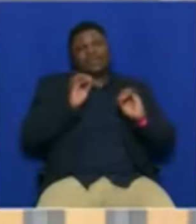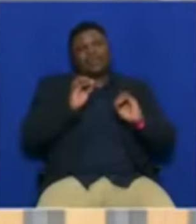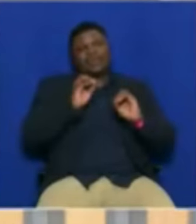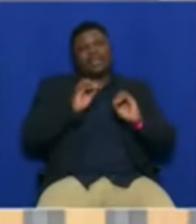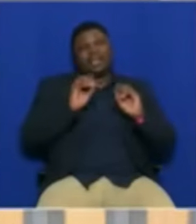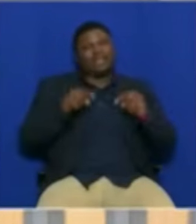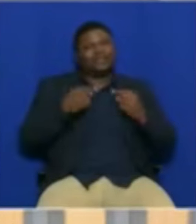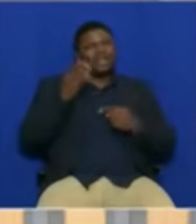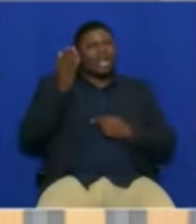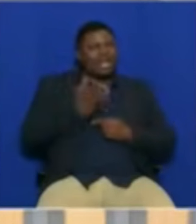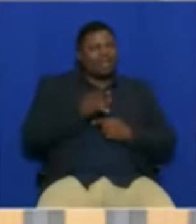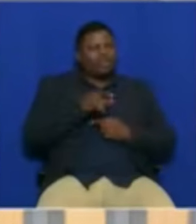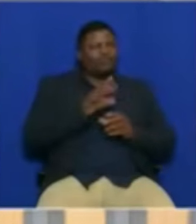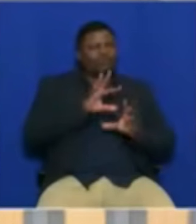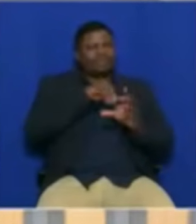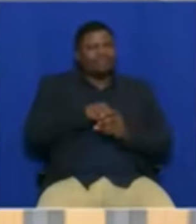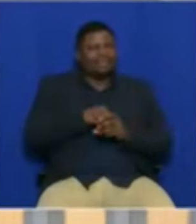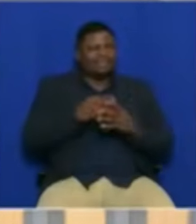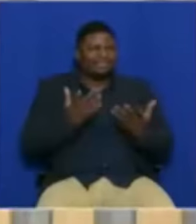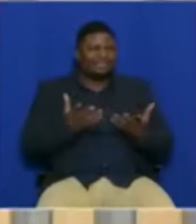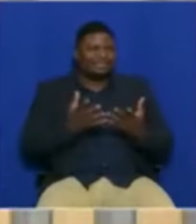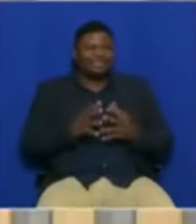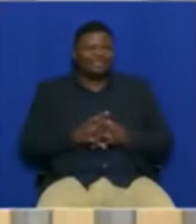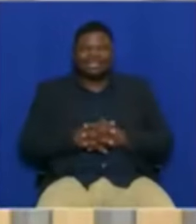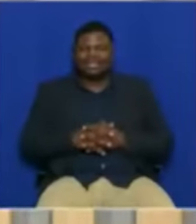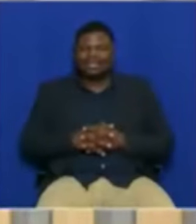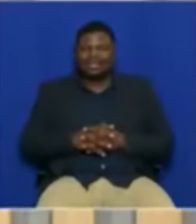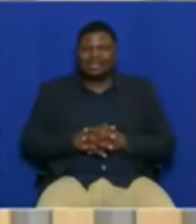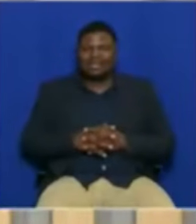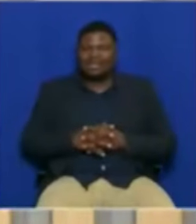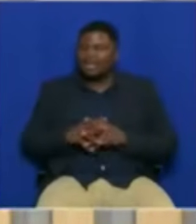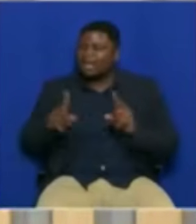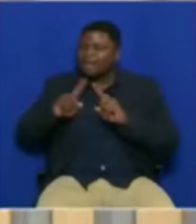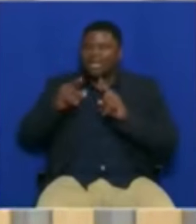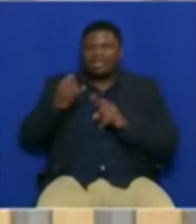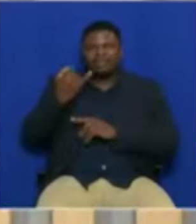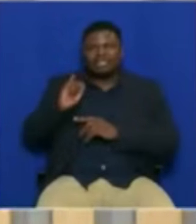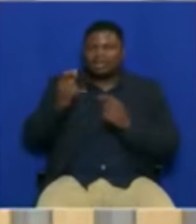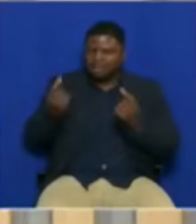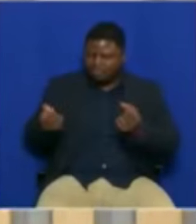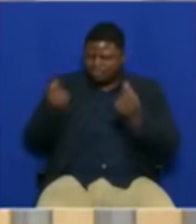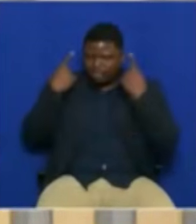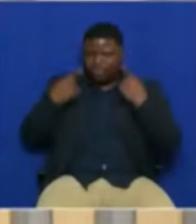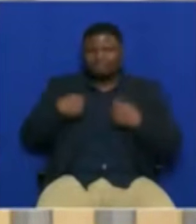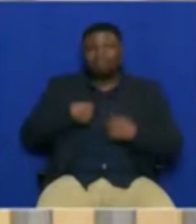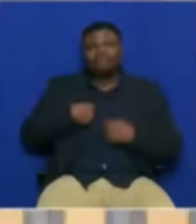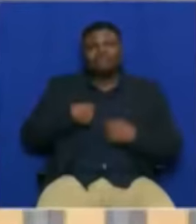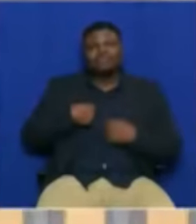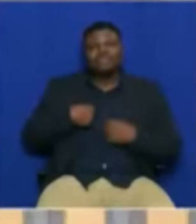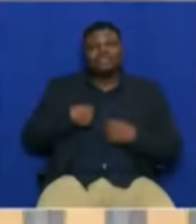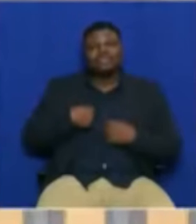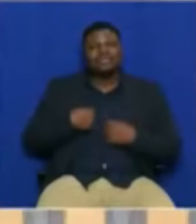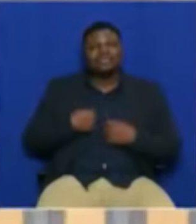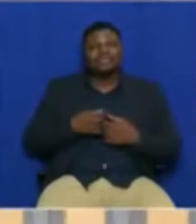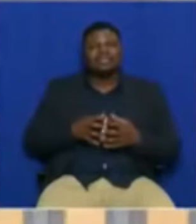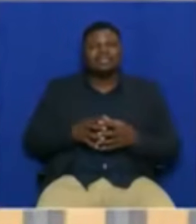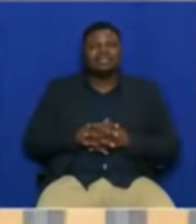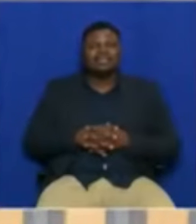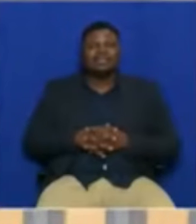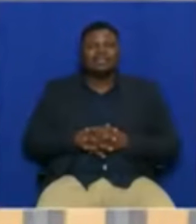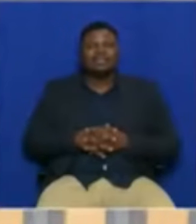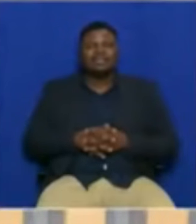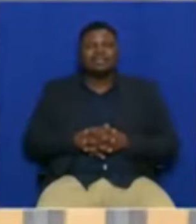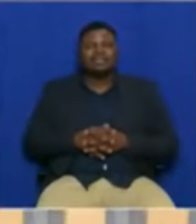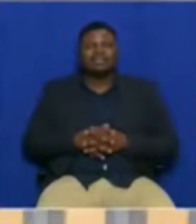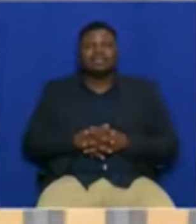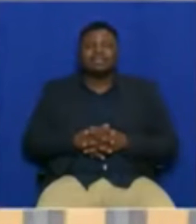I'm still at the loss. I'm sorry? I'm still at the loss, Commissioner. Okay, I know. Maybe Maybe you will understand me